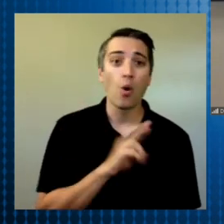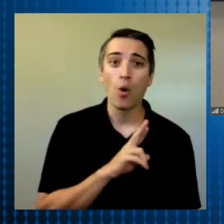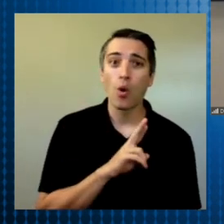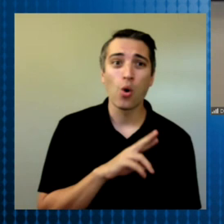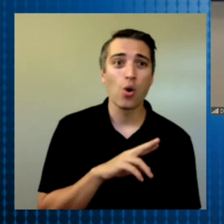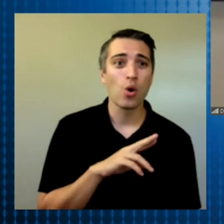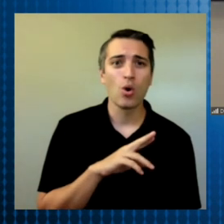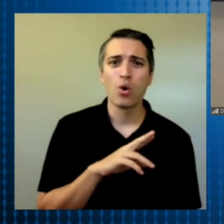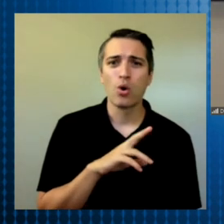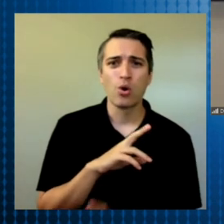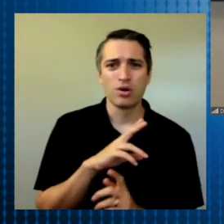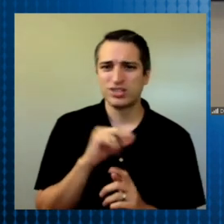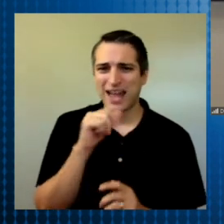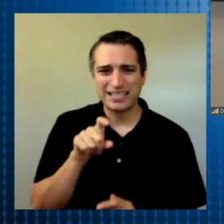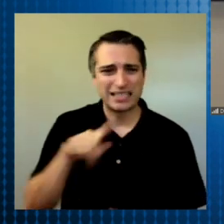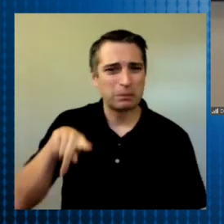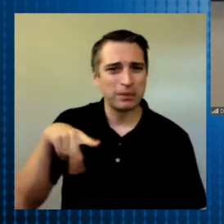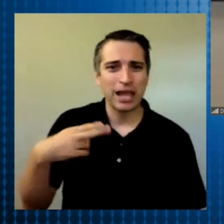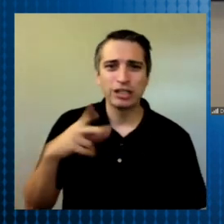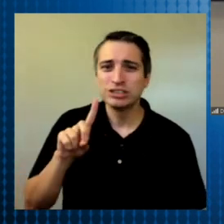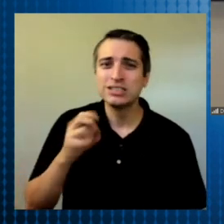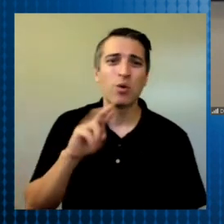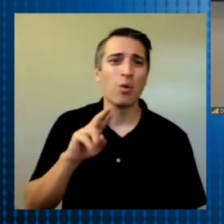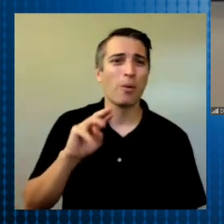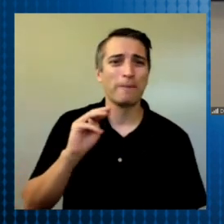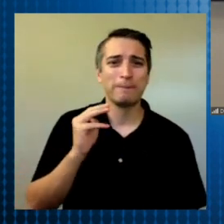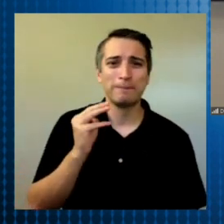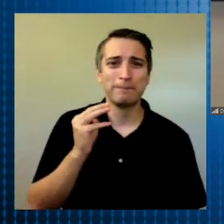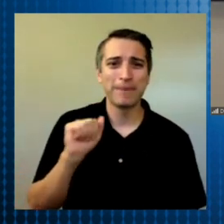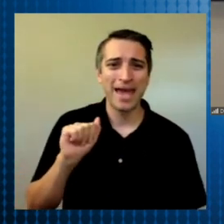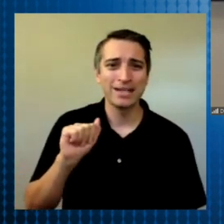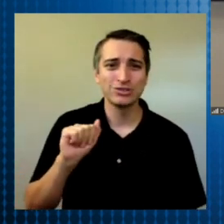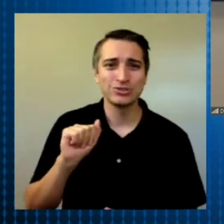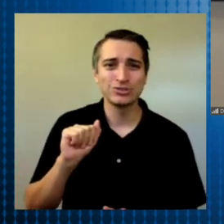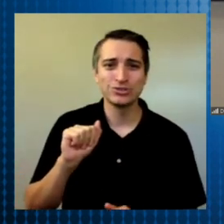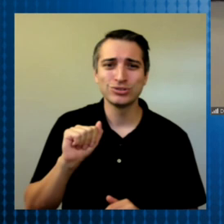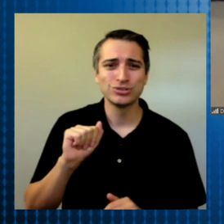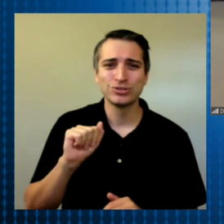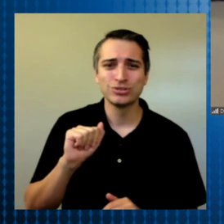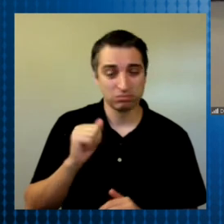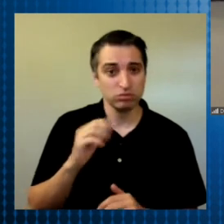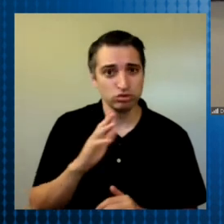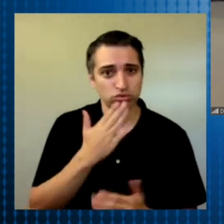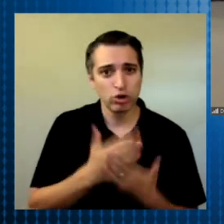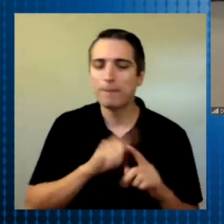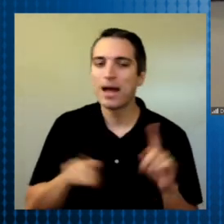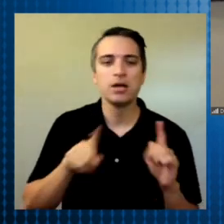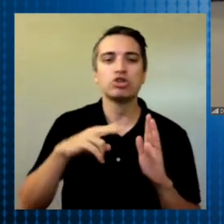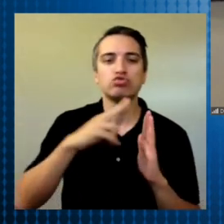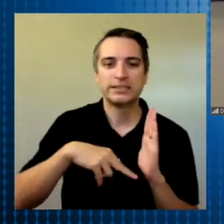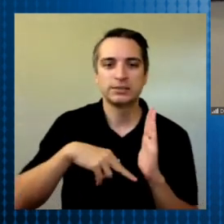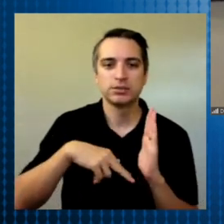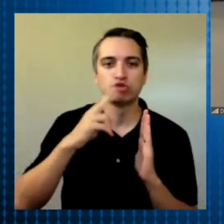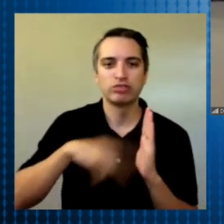necessarily a PhD or a master's or all that. That's good. If you can get that, go. But man, read.